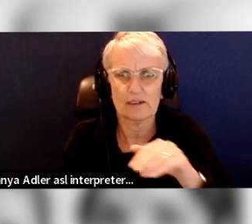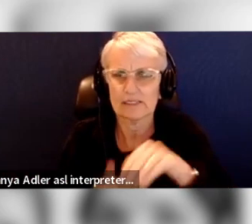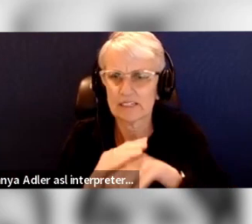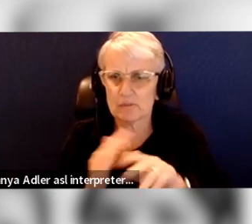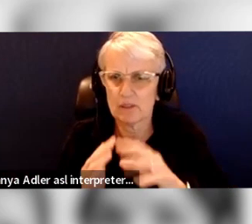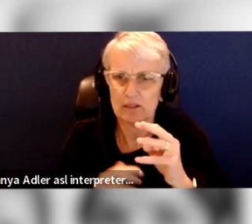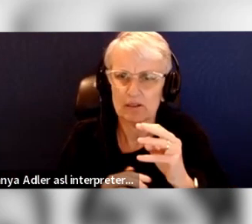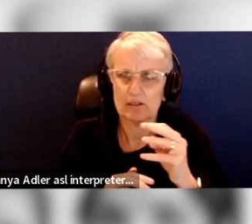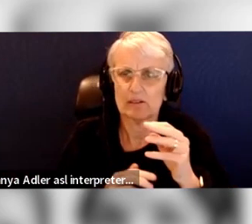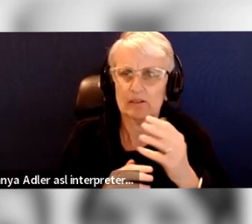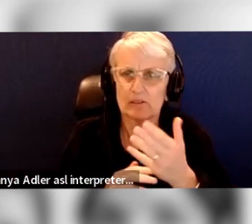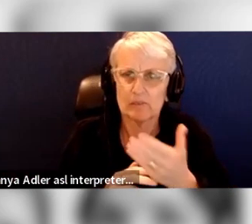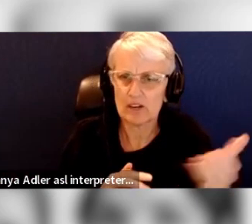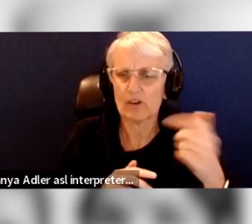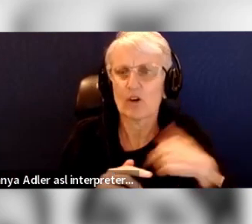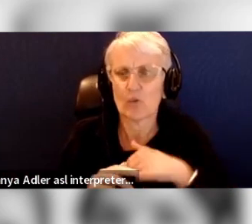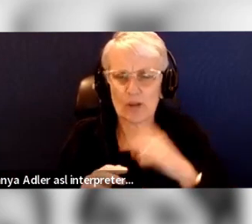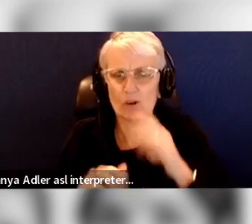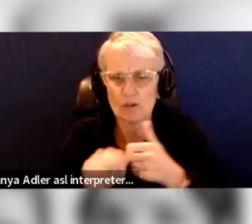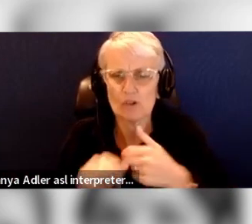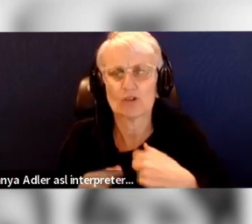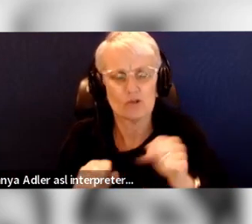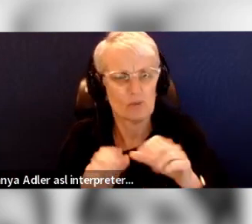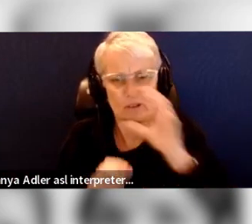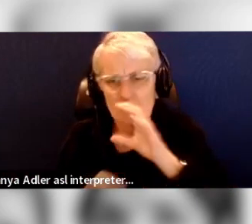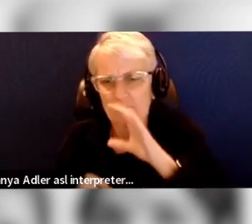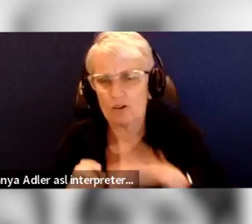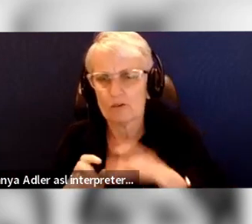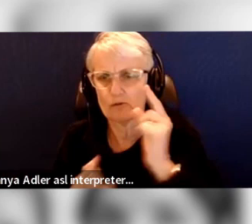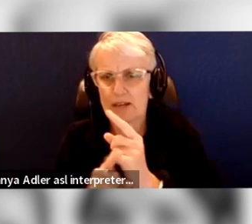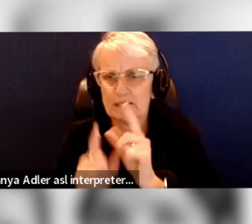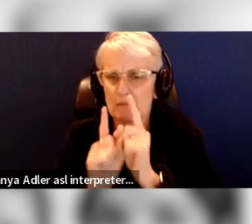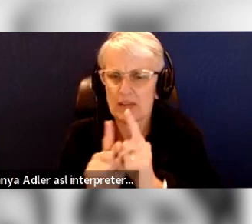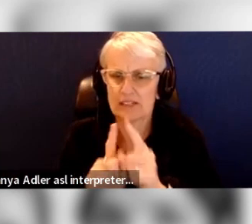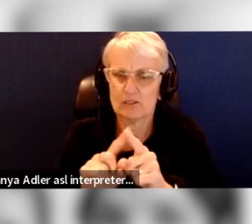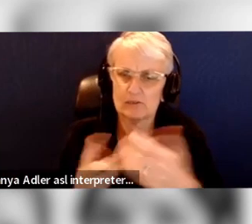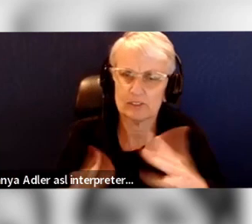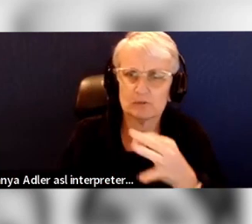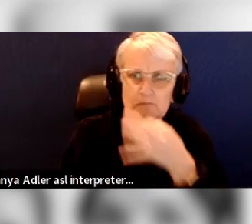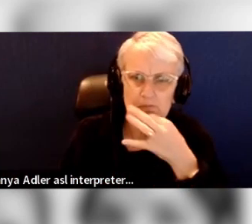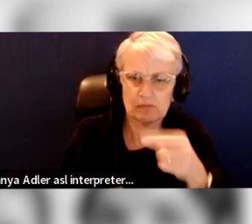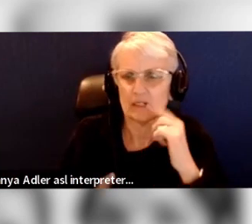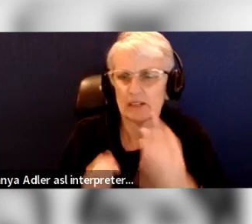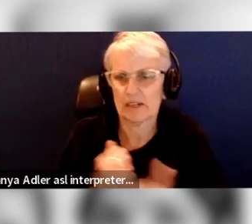be compliant, we would do our best to find the right mentor to work with them who has that expertise level.